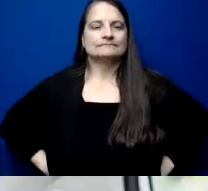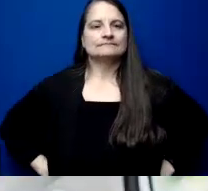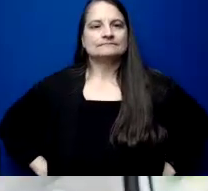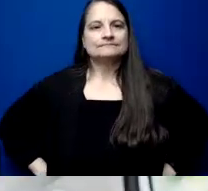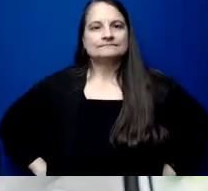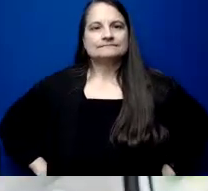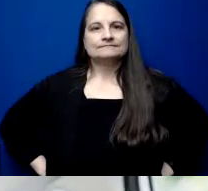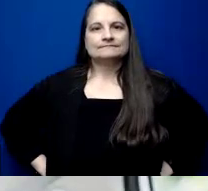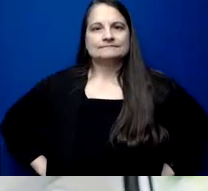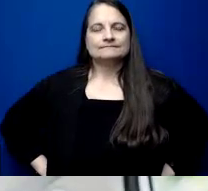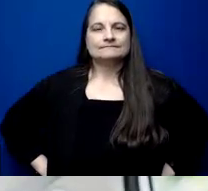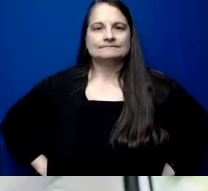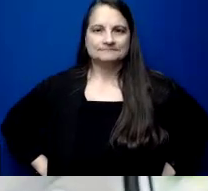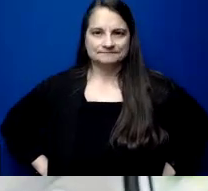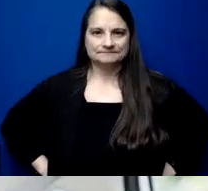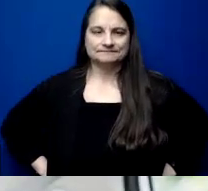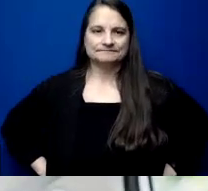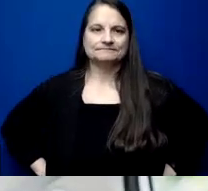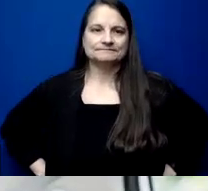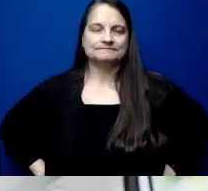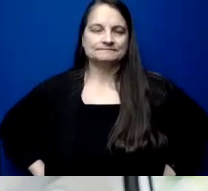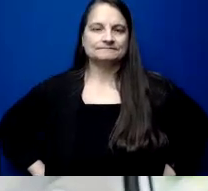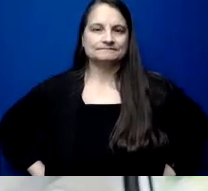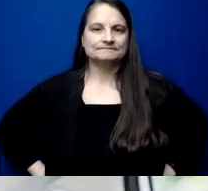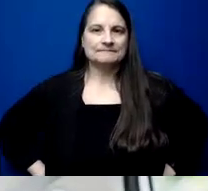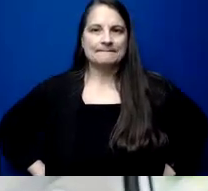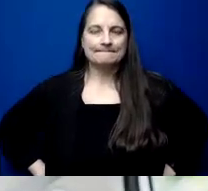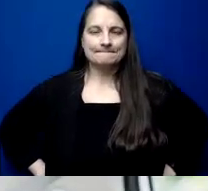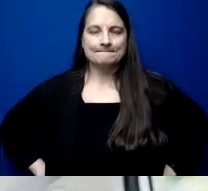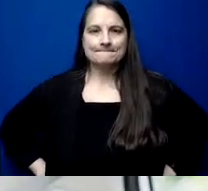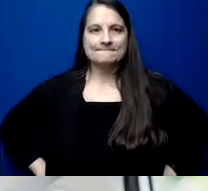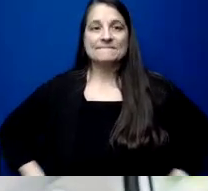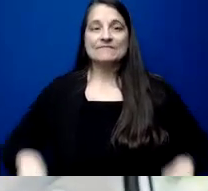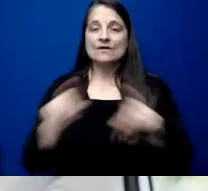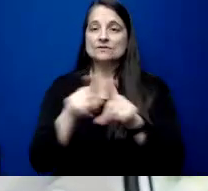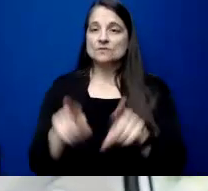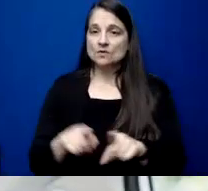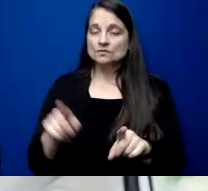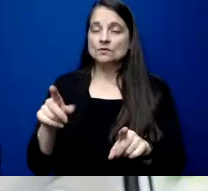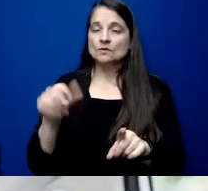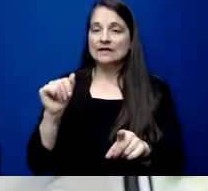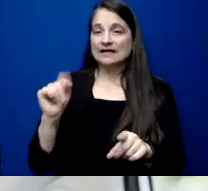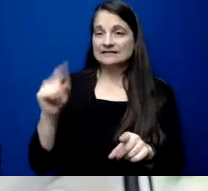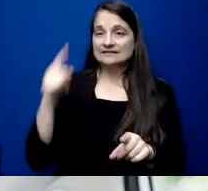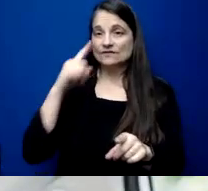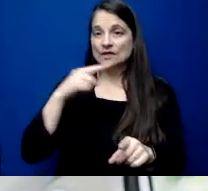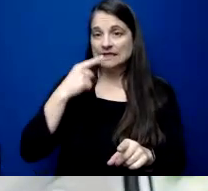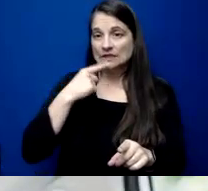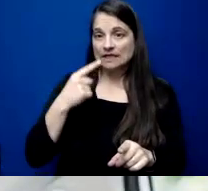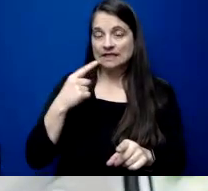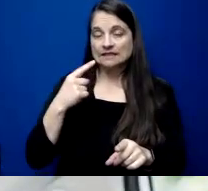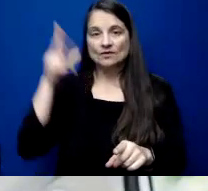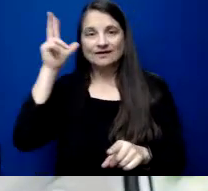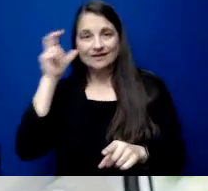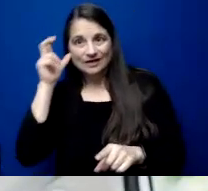Go ahead, Abby. Yep. And so there's also AT for hearing and sound. So there are different